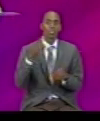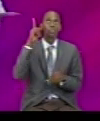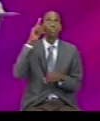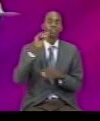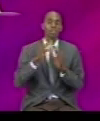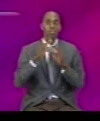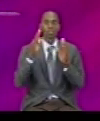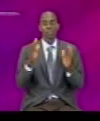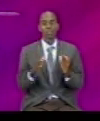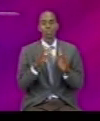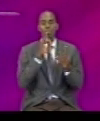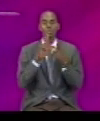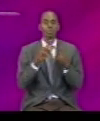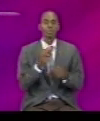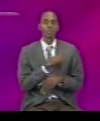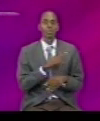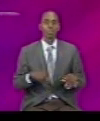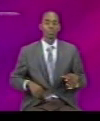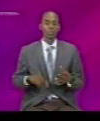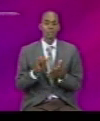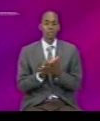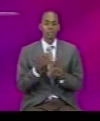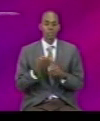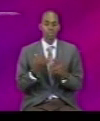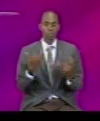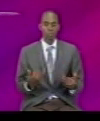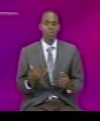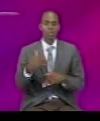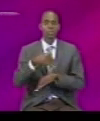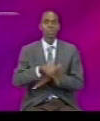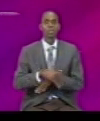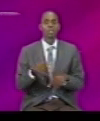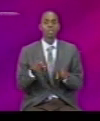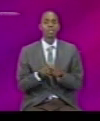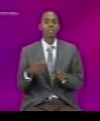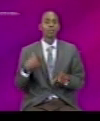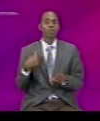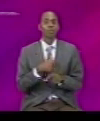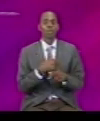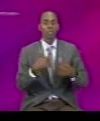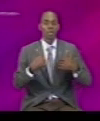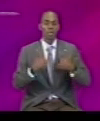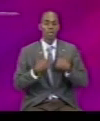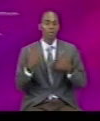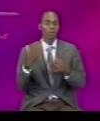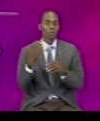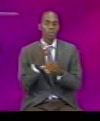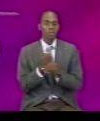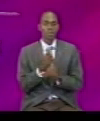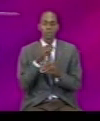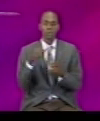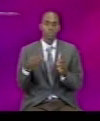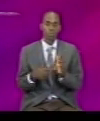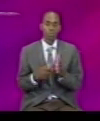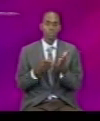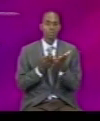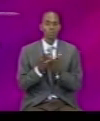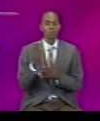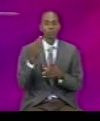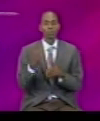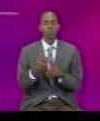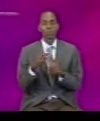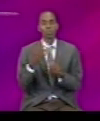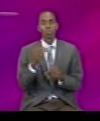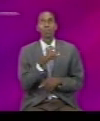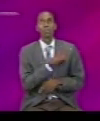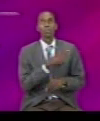Let's talk to the Lord. That from this night, as we have had this revelation of the truth of the word of God, help me